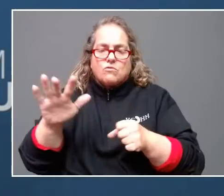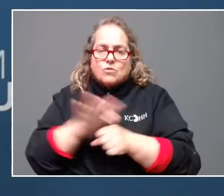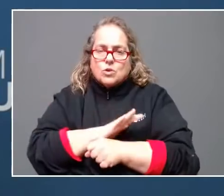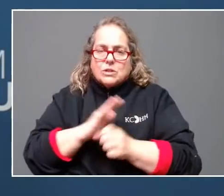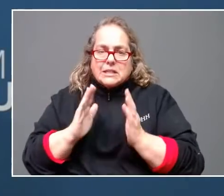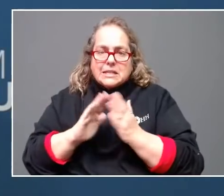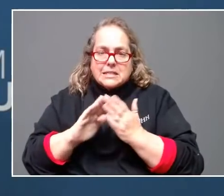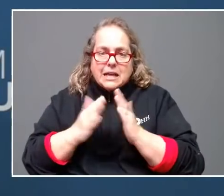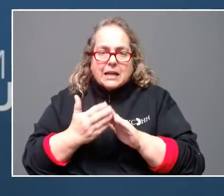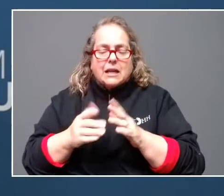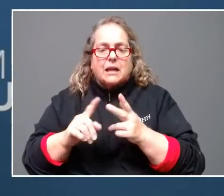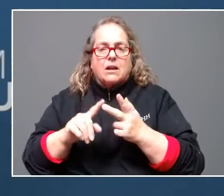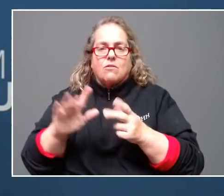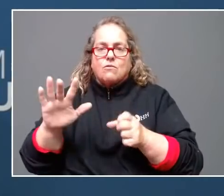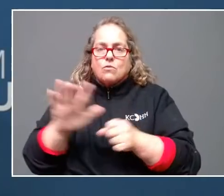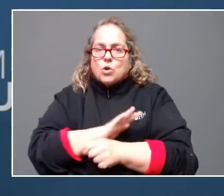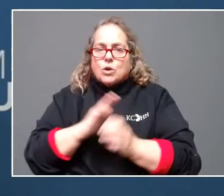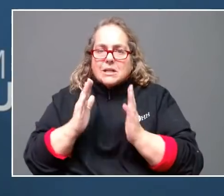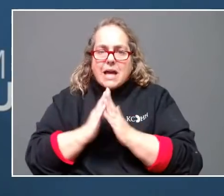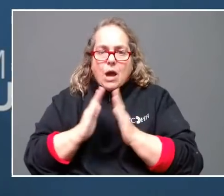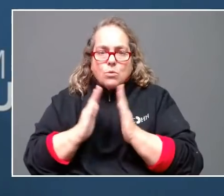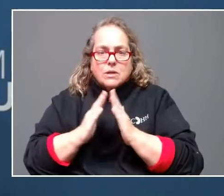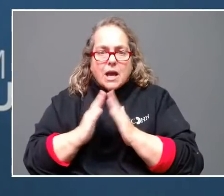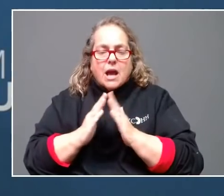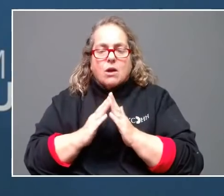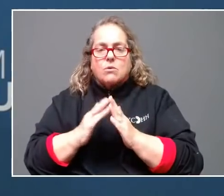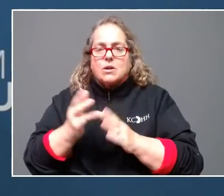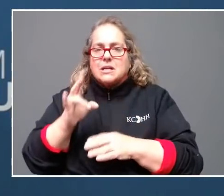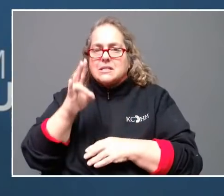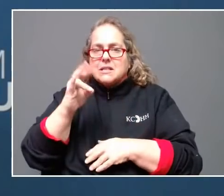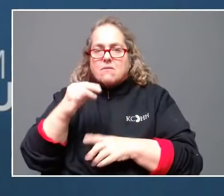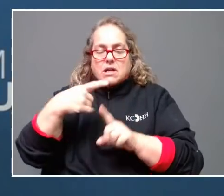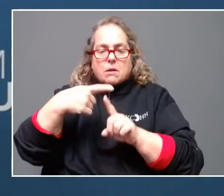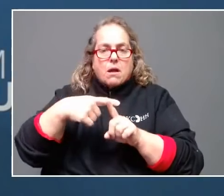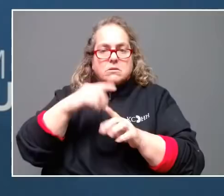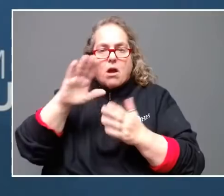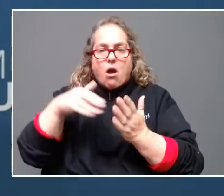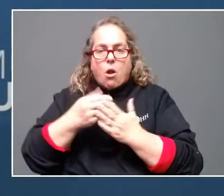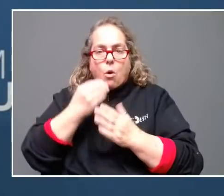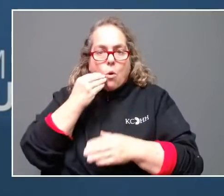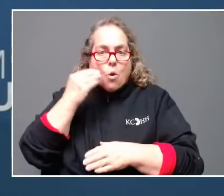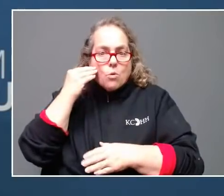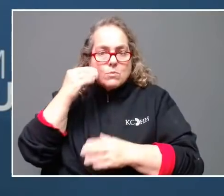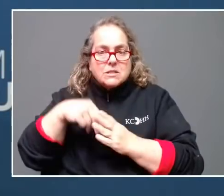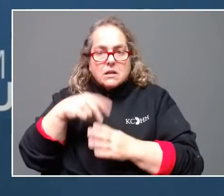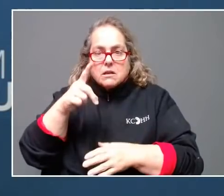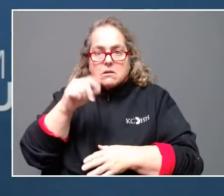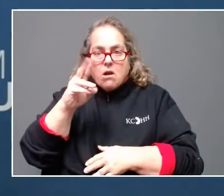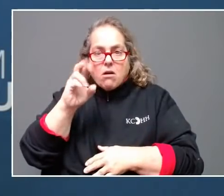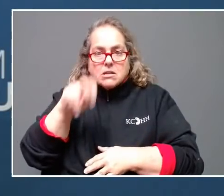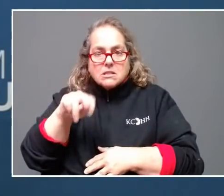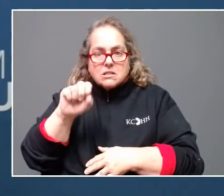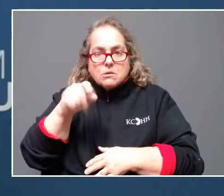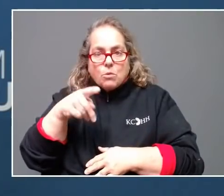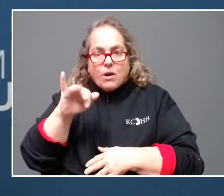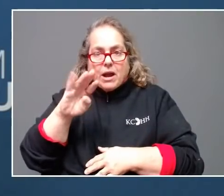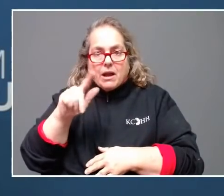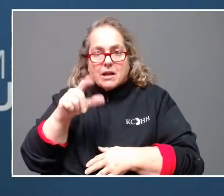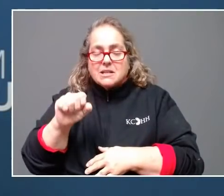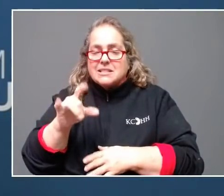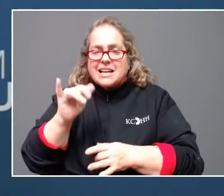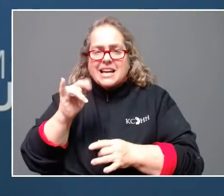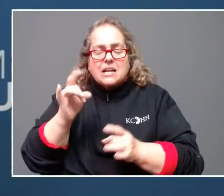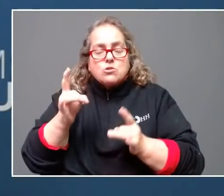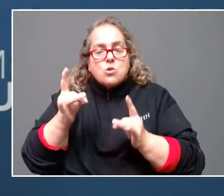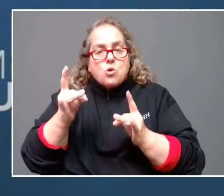entire downtowns. Here, 70+% of all homes in Dawson Springs. This is devastation and an amount